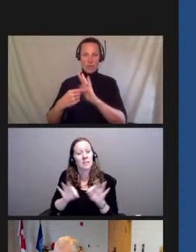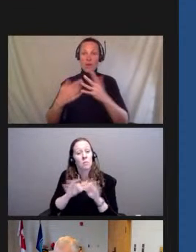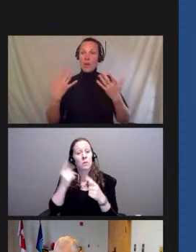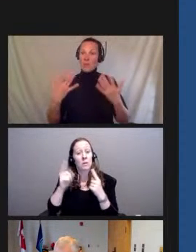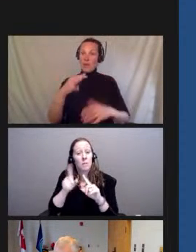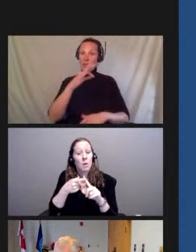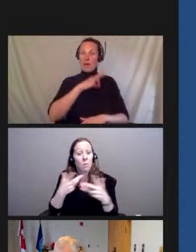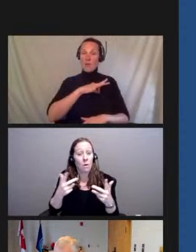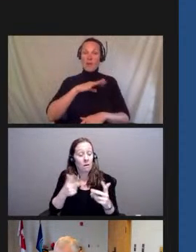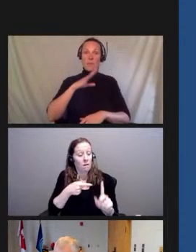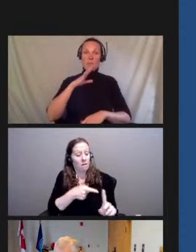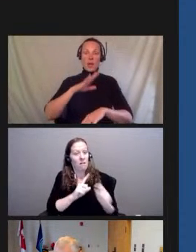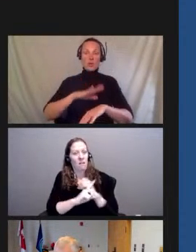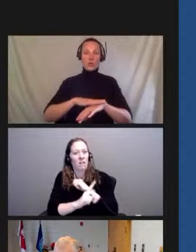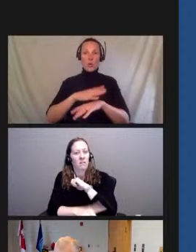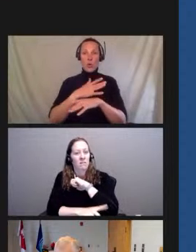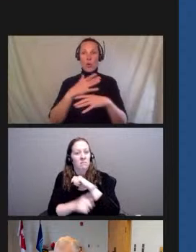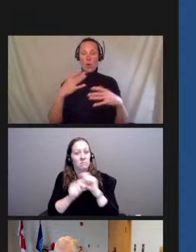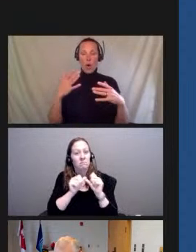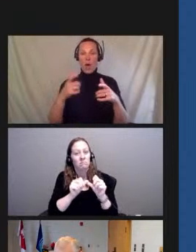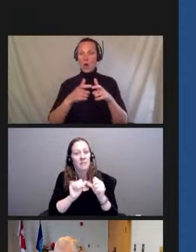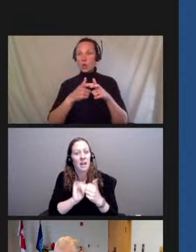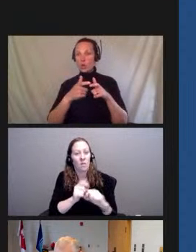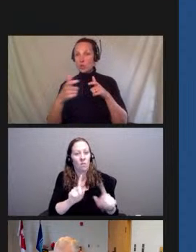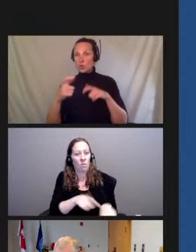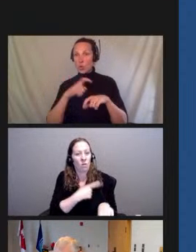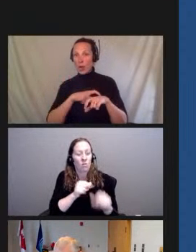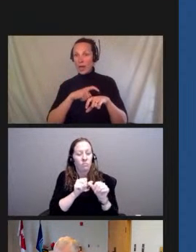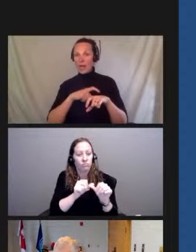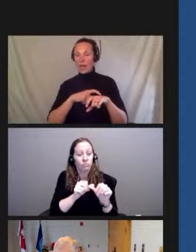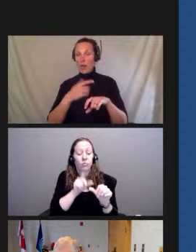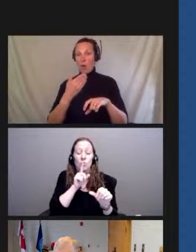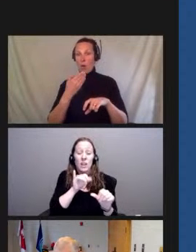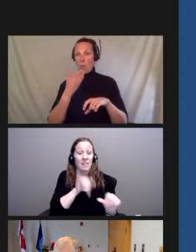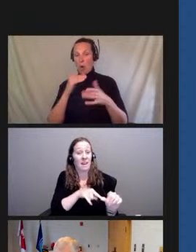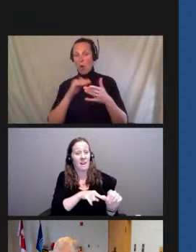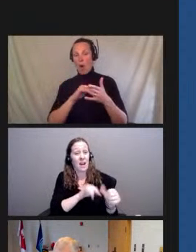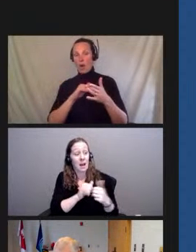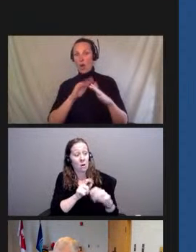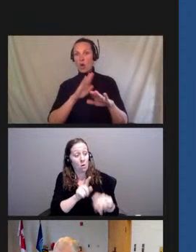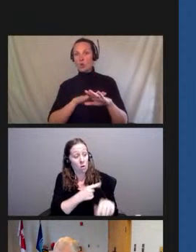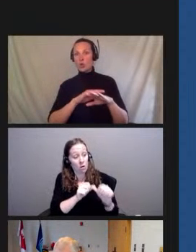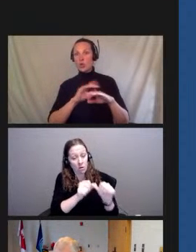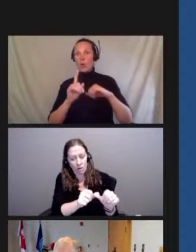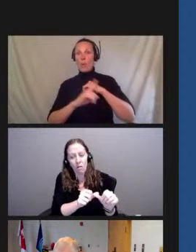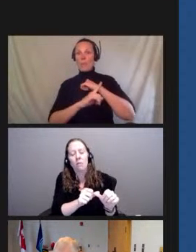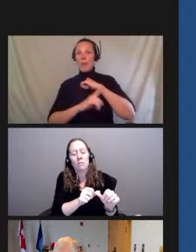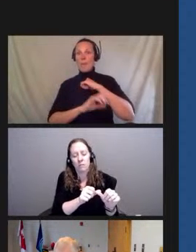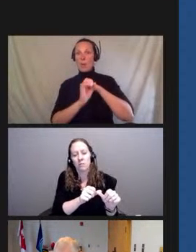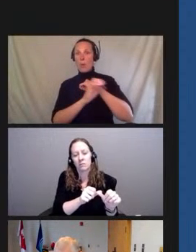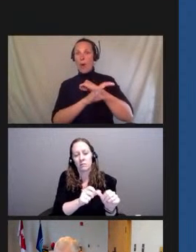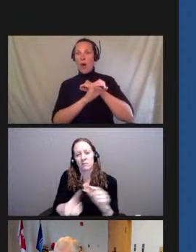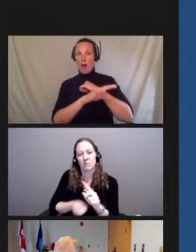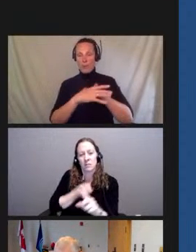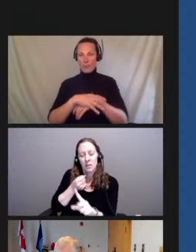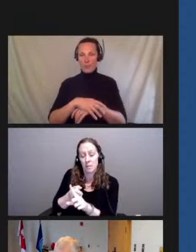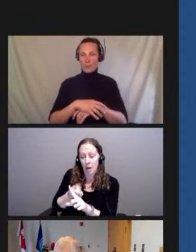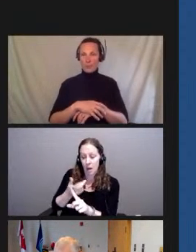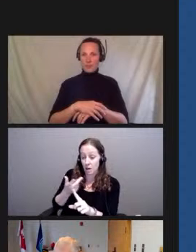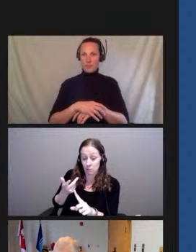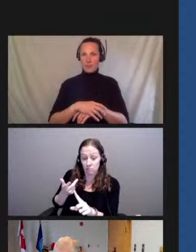further detail. This will provide some important context for the discussions and the work to come as we continue to develop the waste